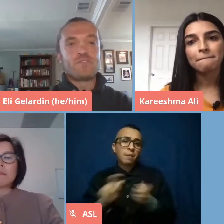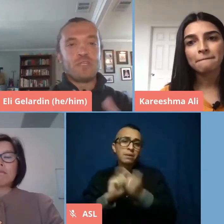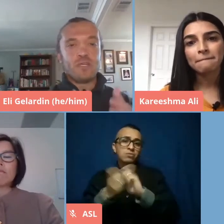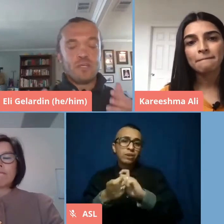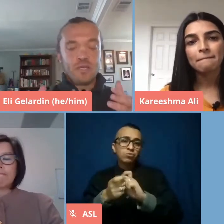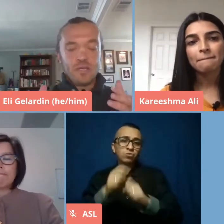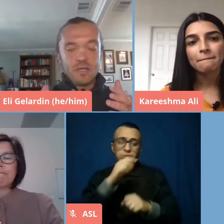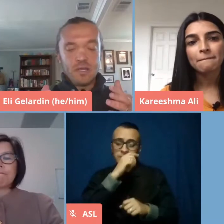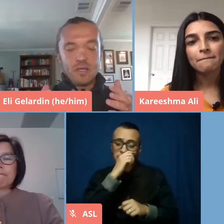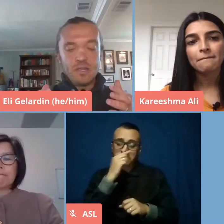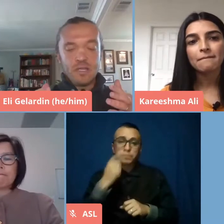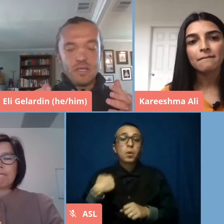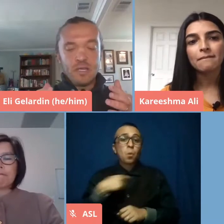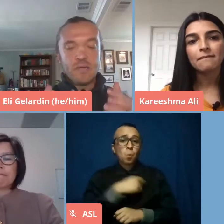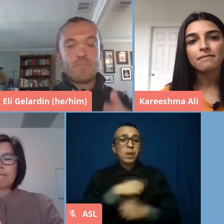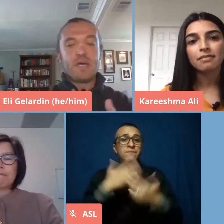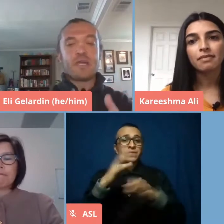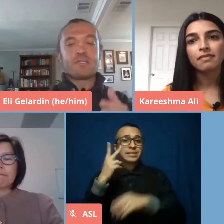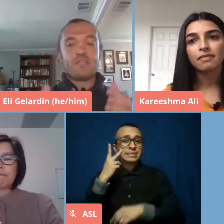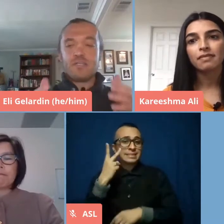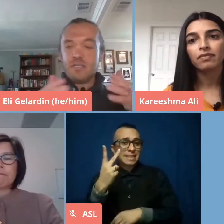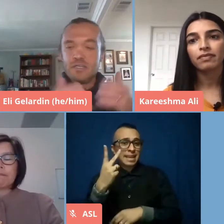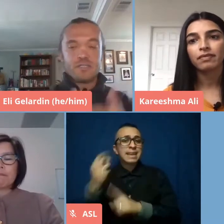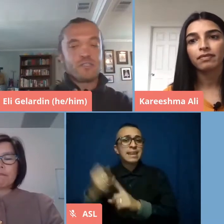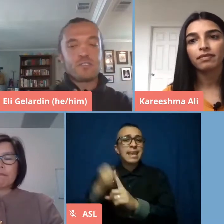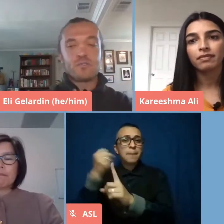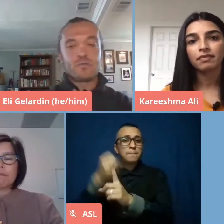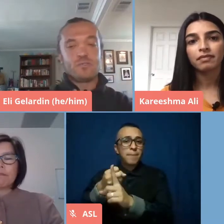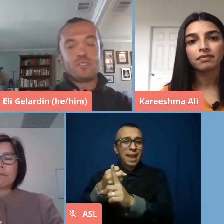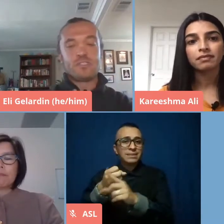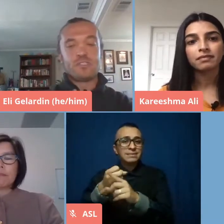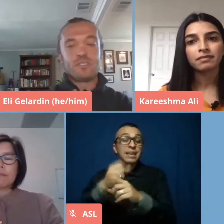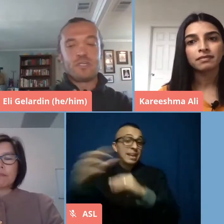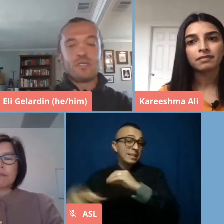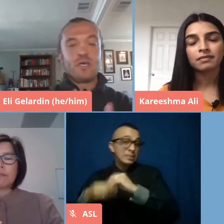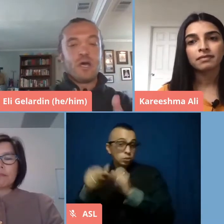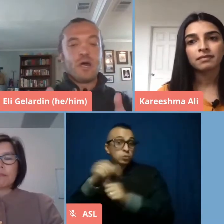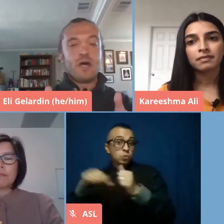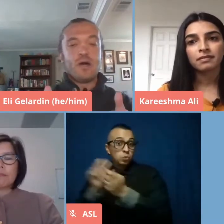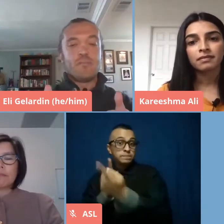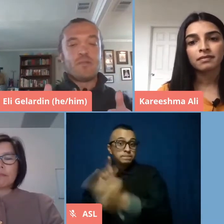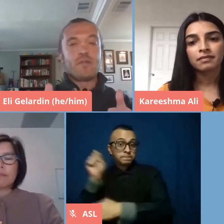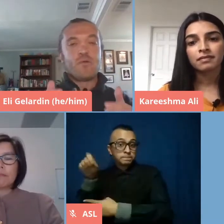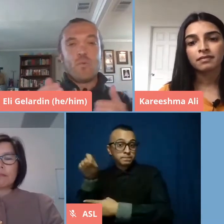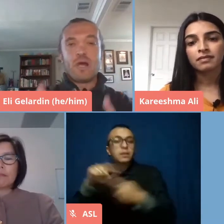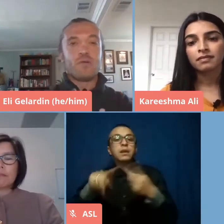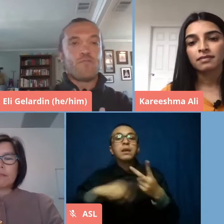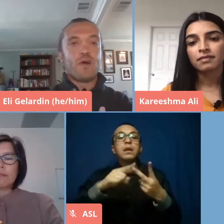We've seen the impact, in addition to social distancing,